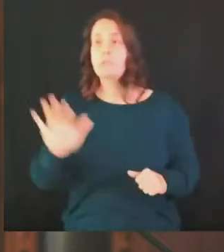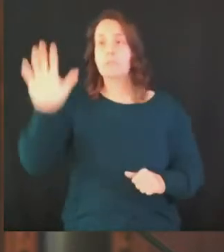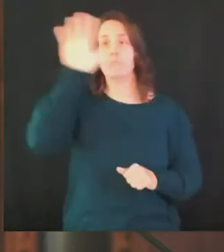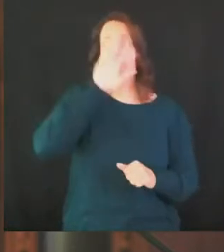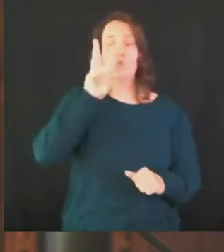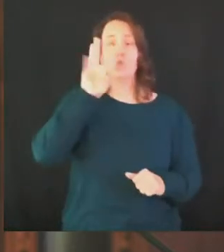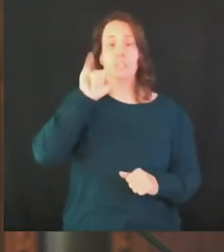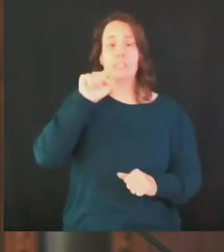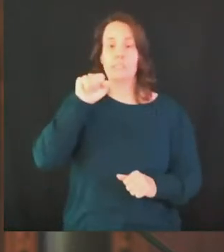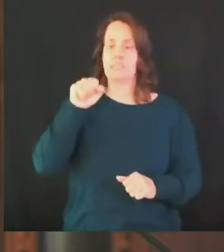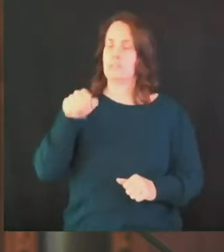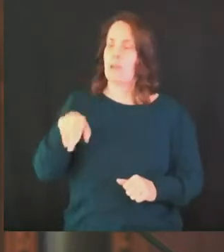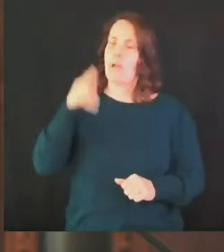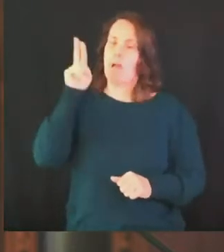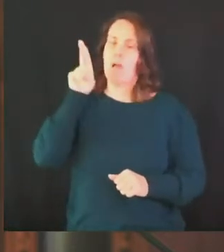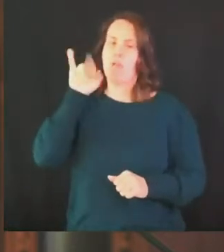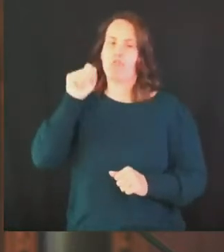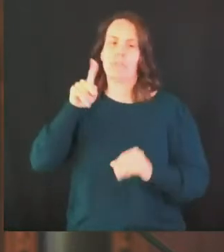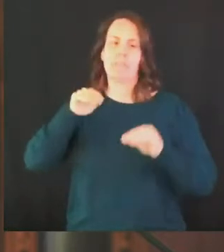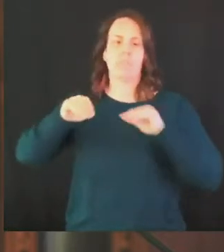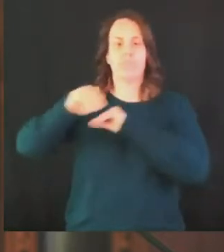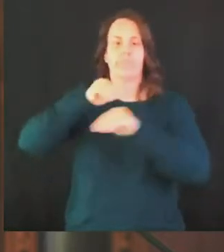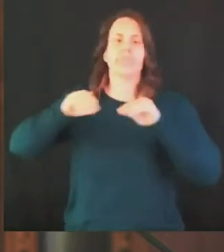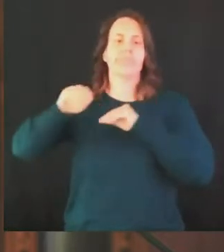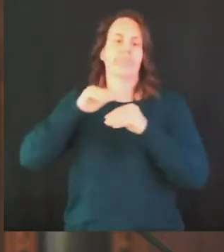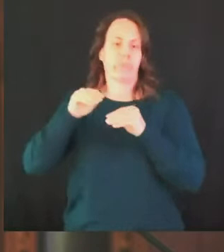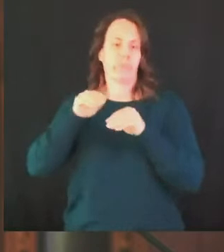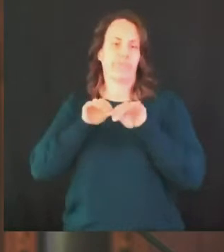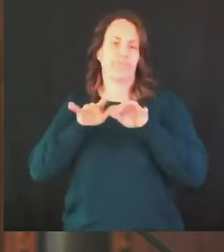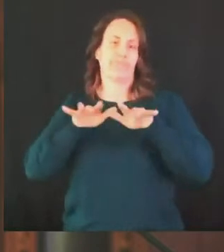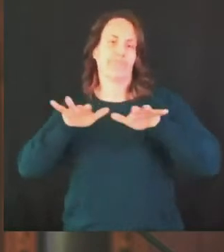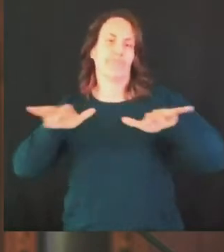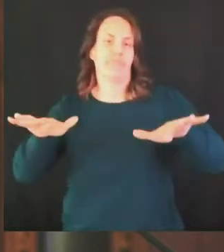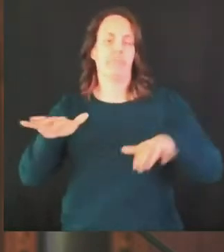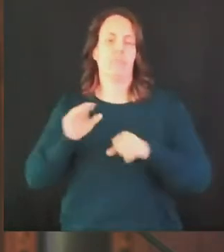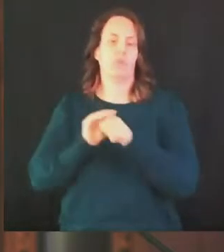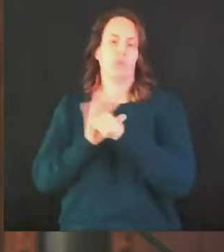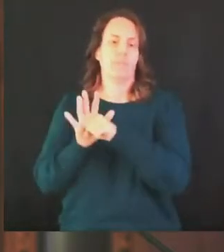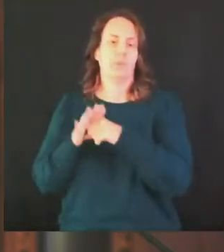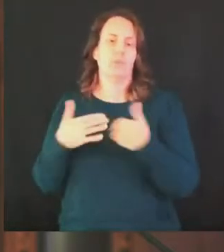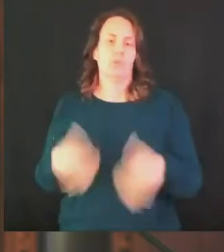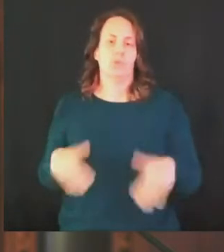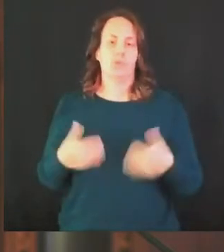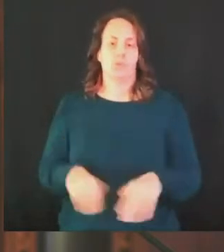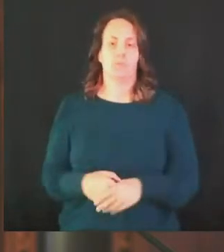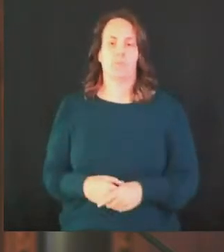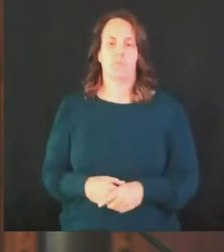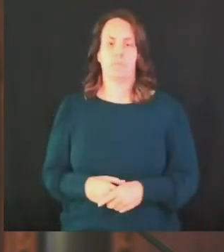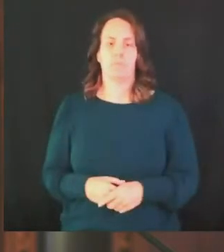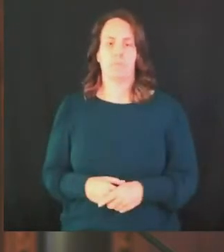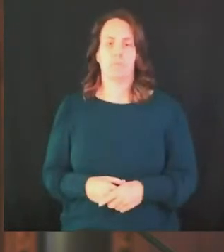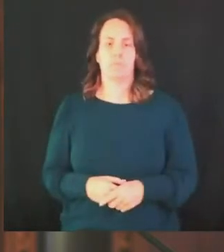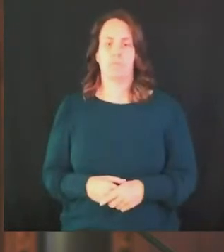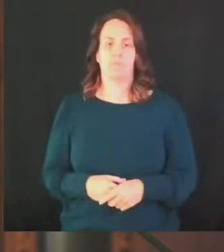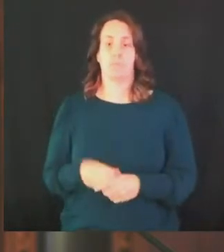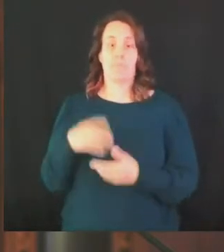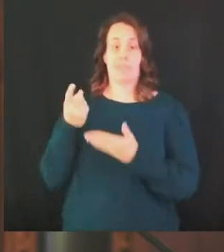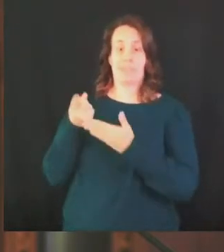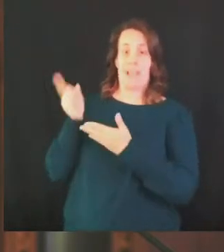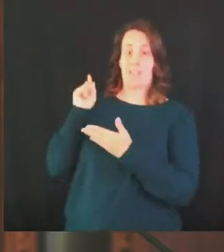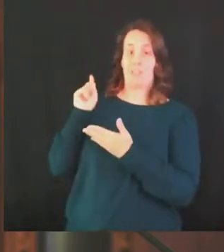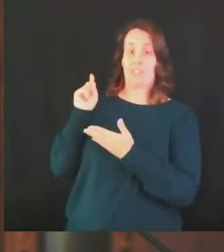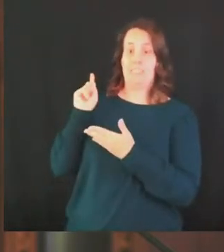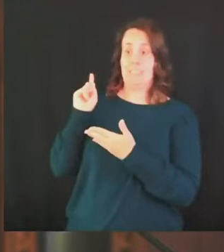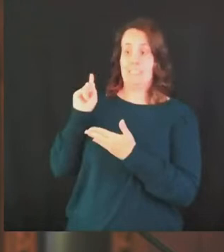the state of Wisconsin are at a high disease activity level. Wisconsin as a whole is also at a very high